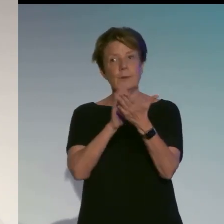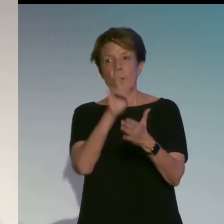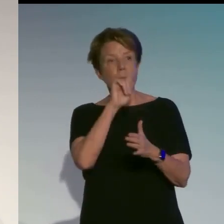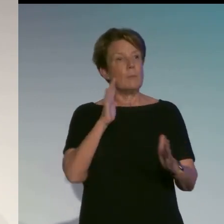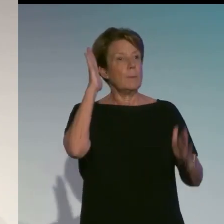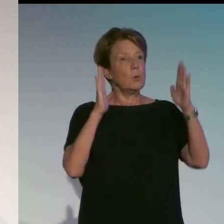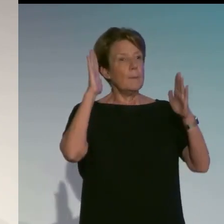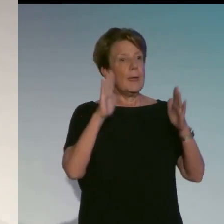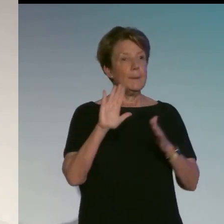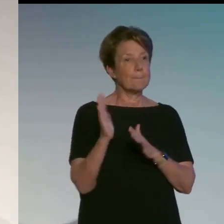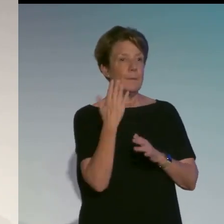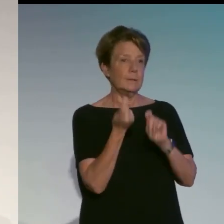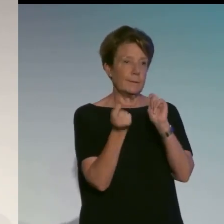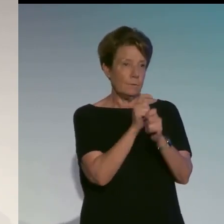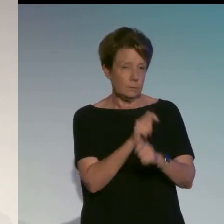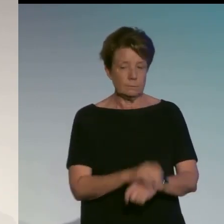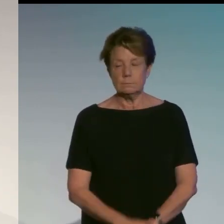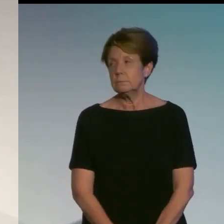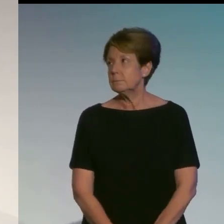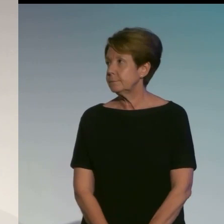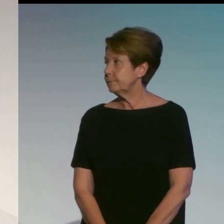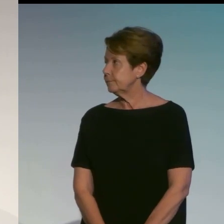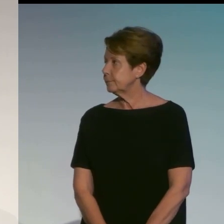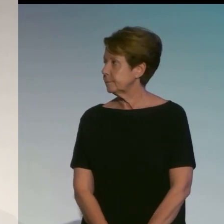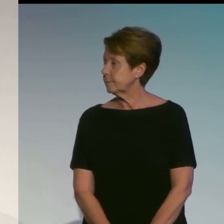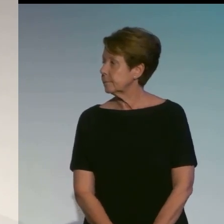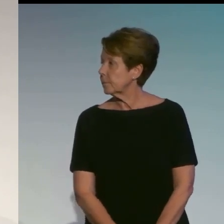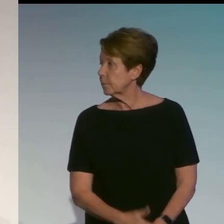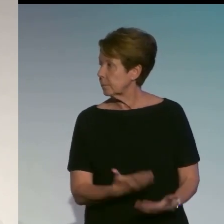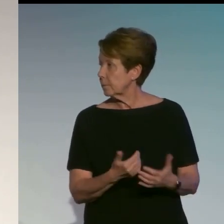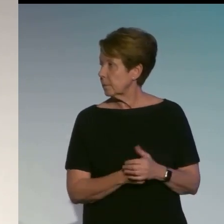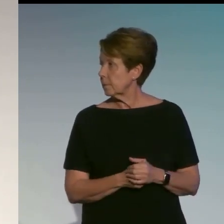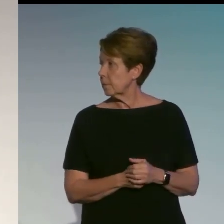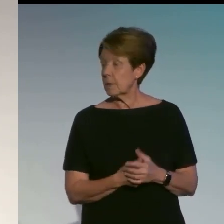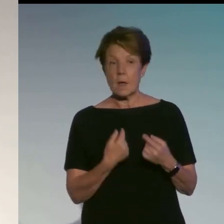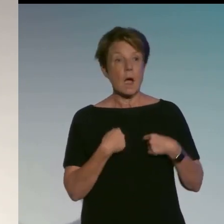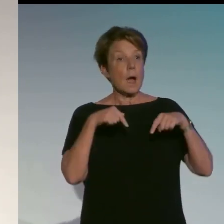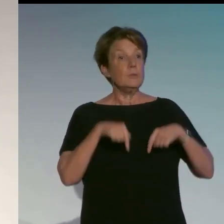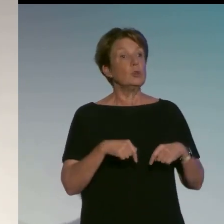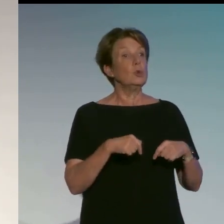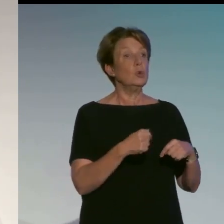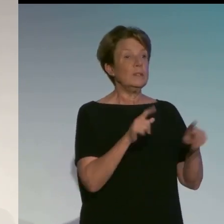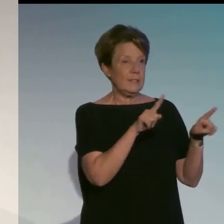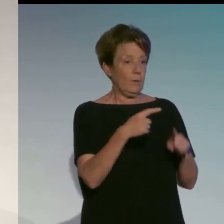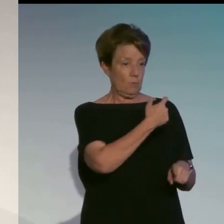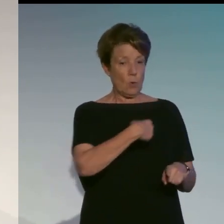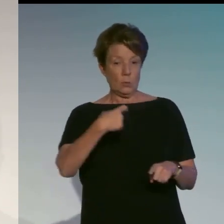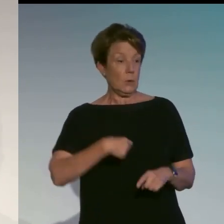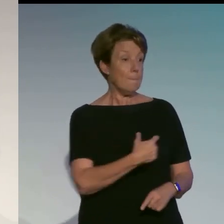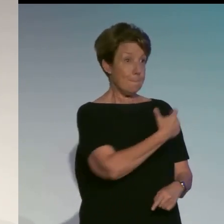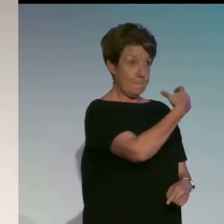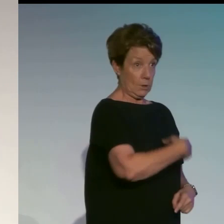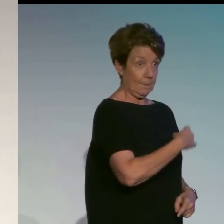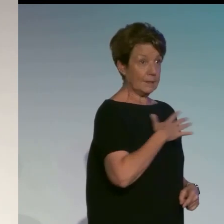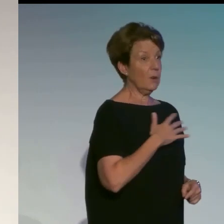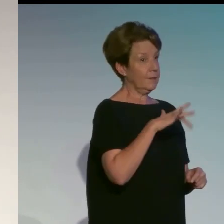acknowledge your leadership, your expertise in this area. I'm here in two capacities. Number one, personally, I